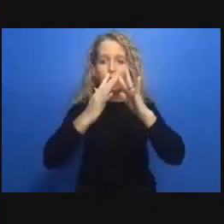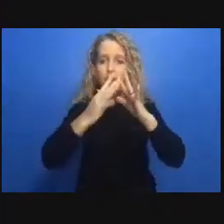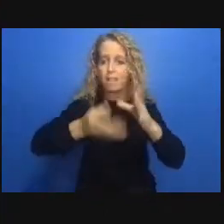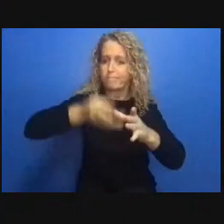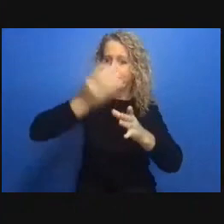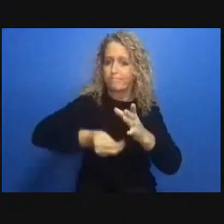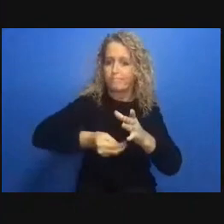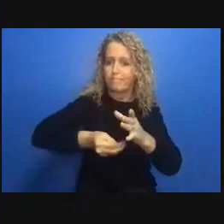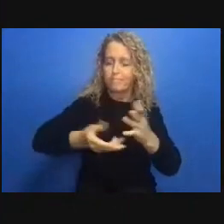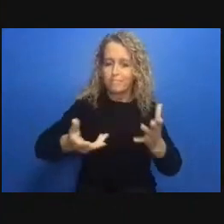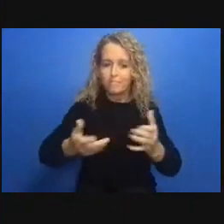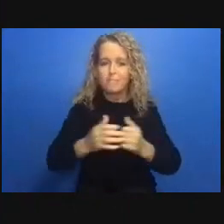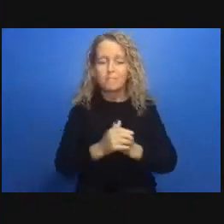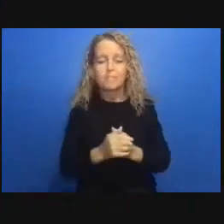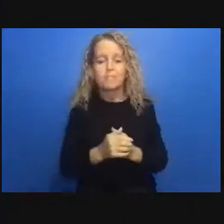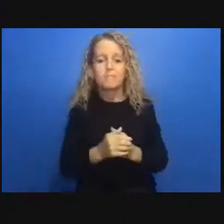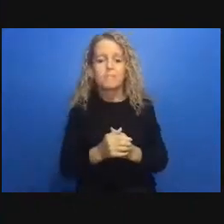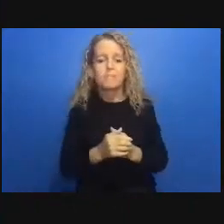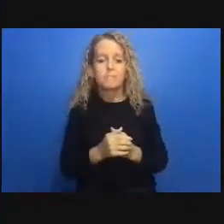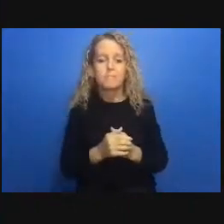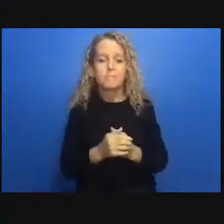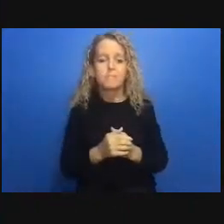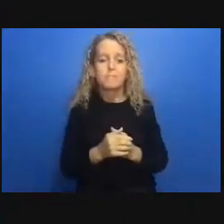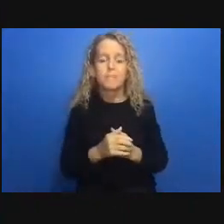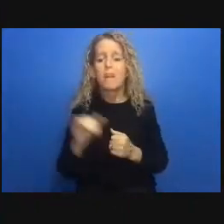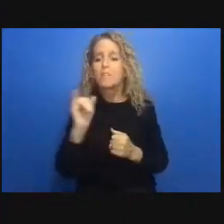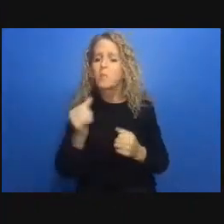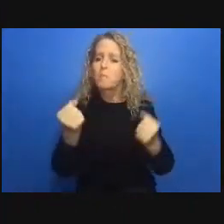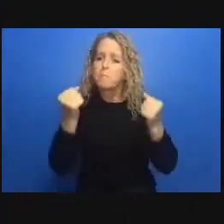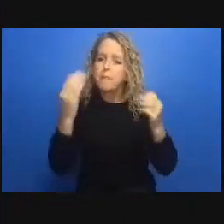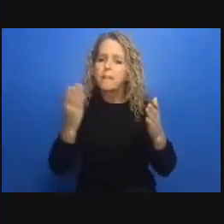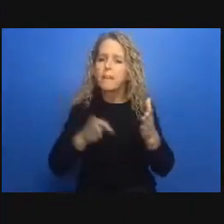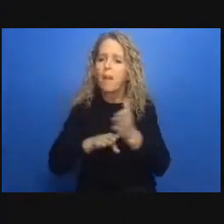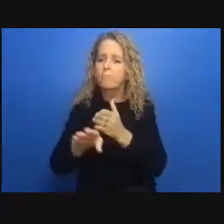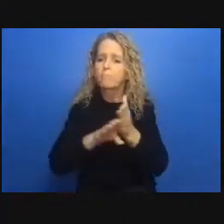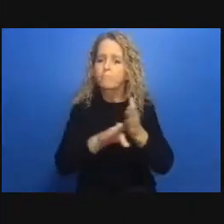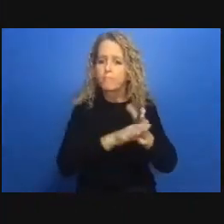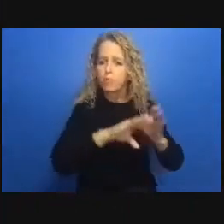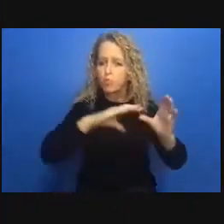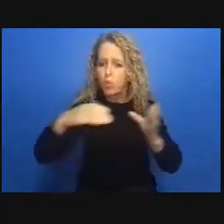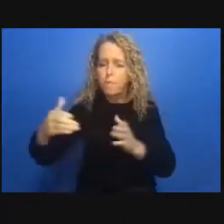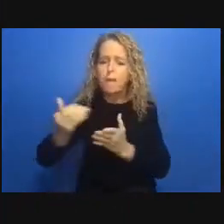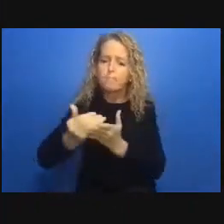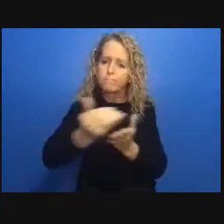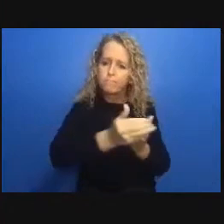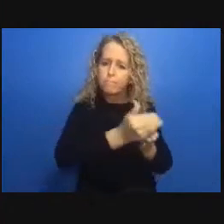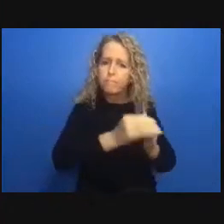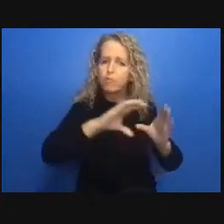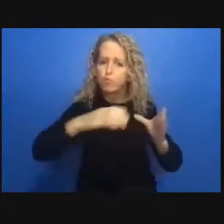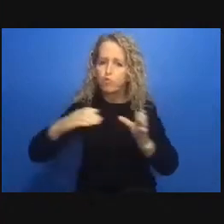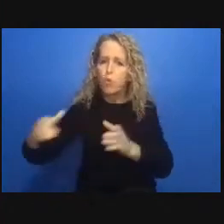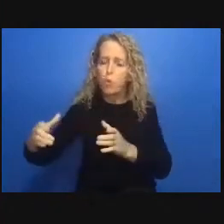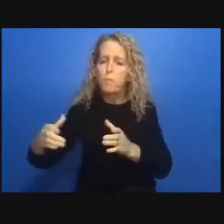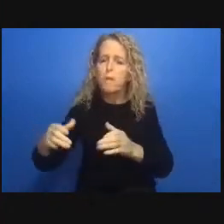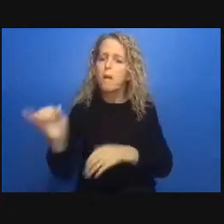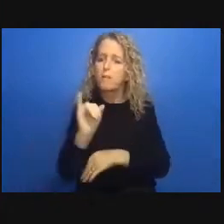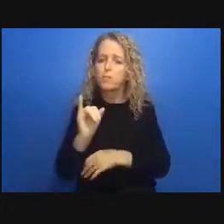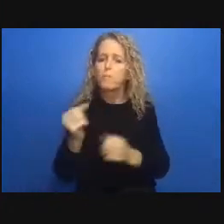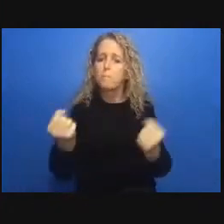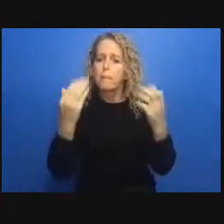true for many disadvantaged and marginalized communities, and including many First Nation